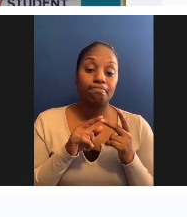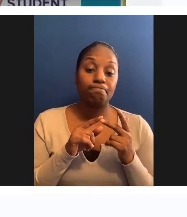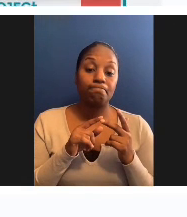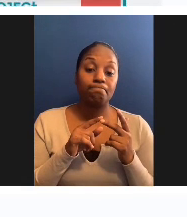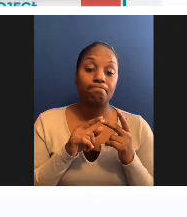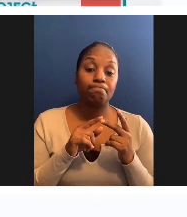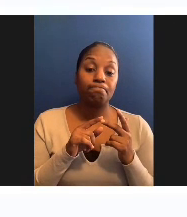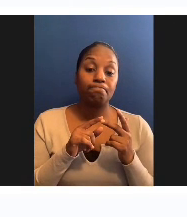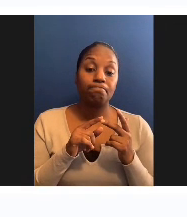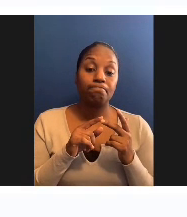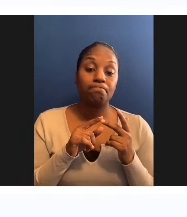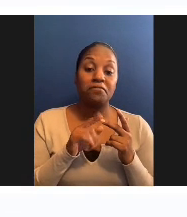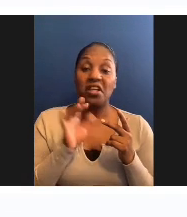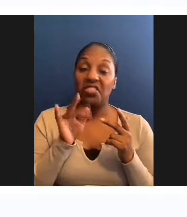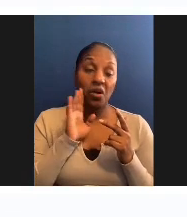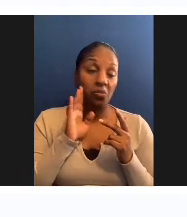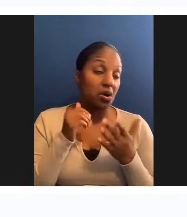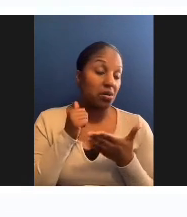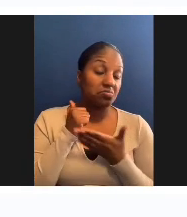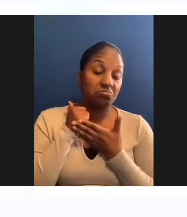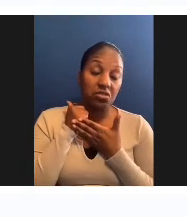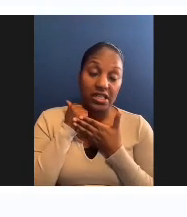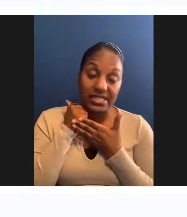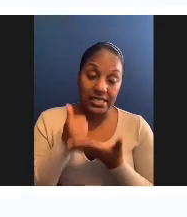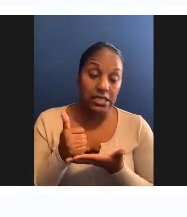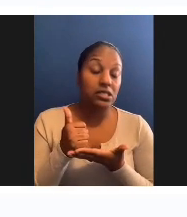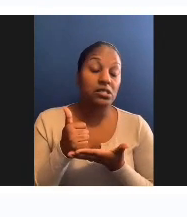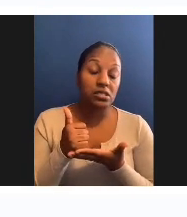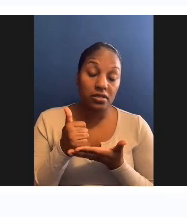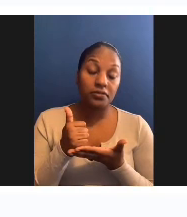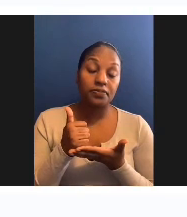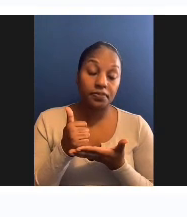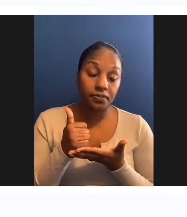that will assist them,